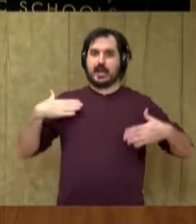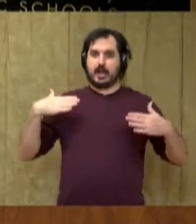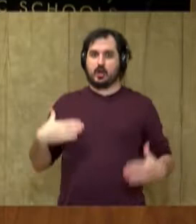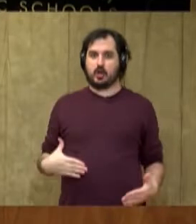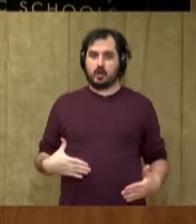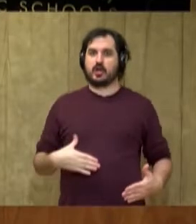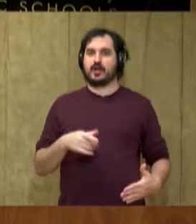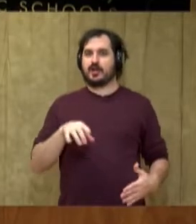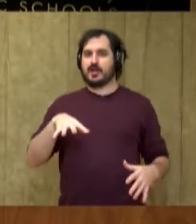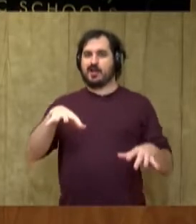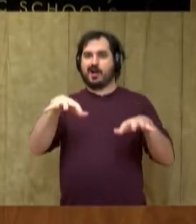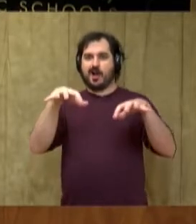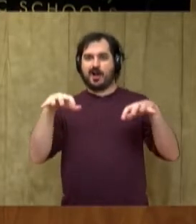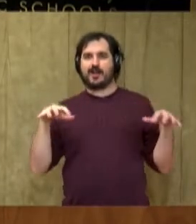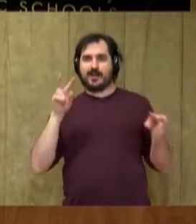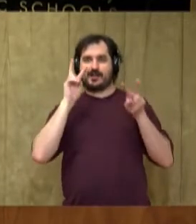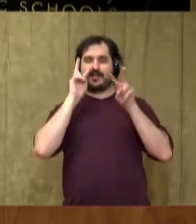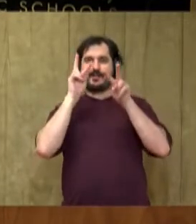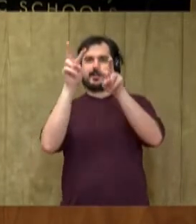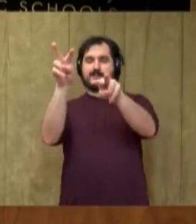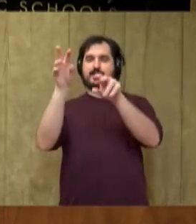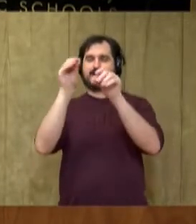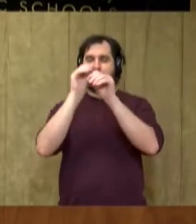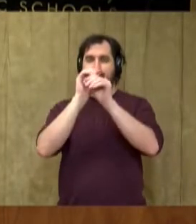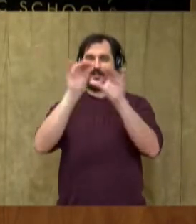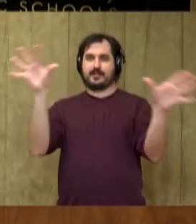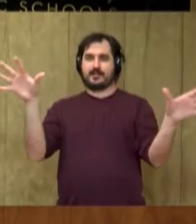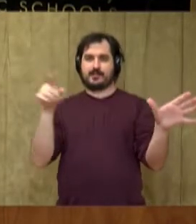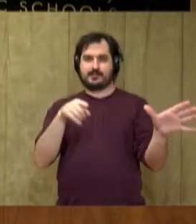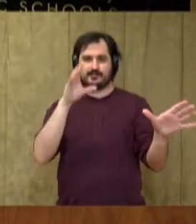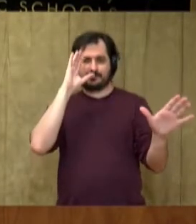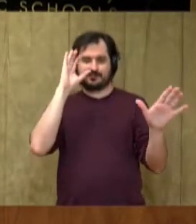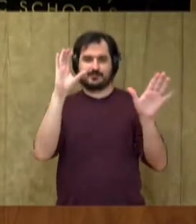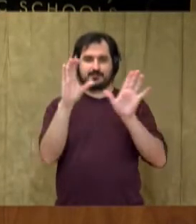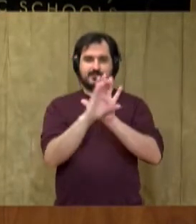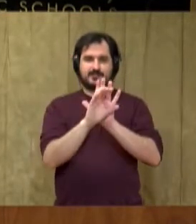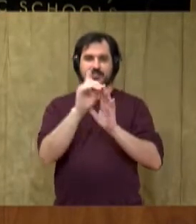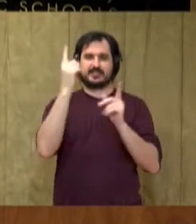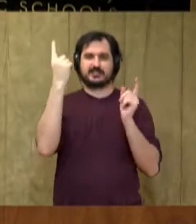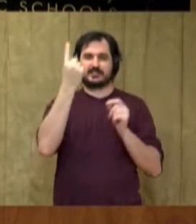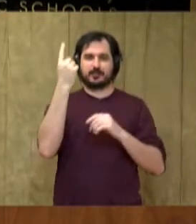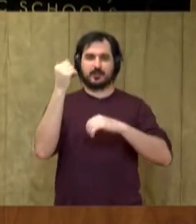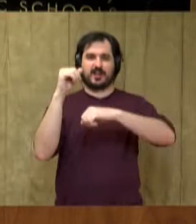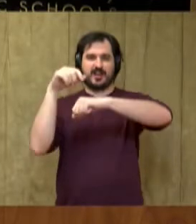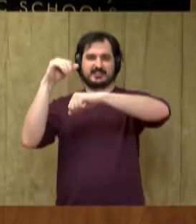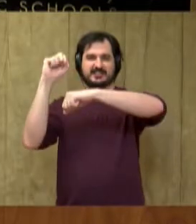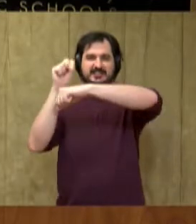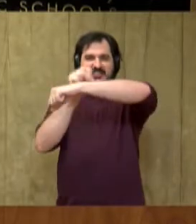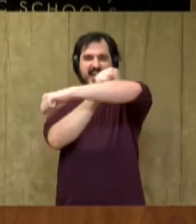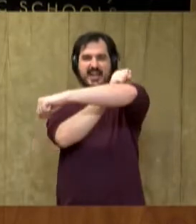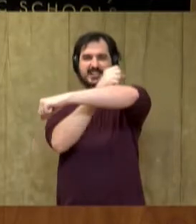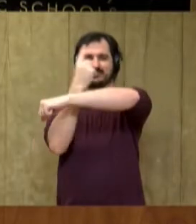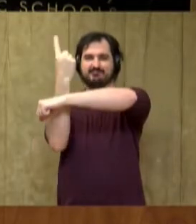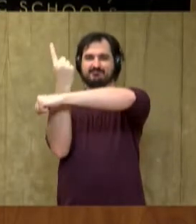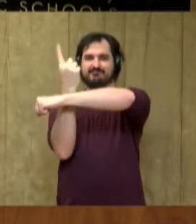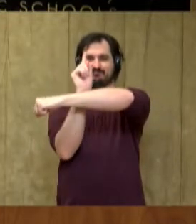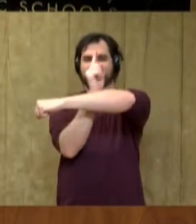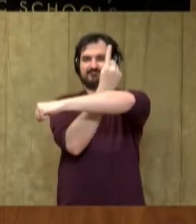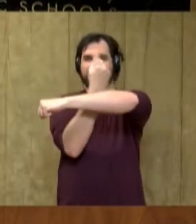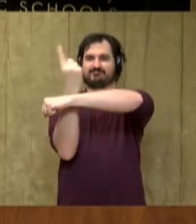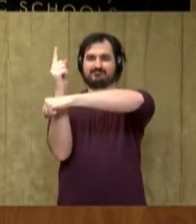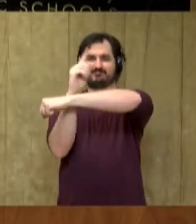see her. So can you picture that in your mind of a spotlight on somebody on stage? They're illuminating